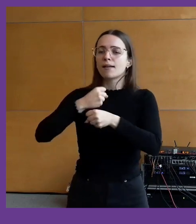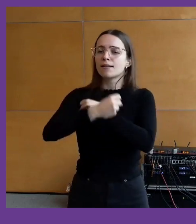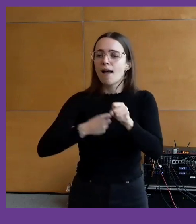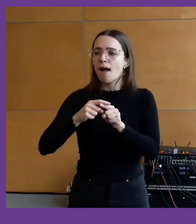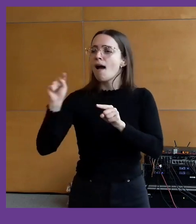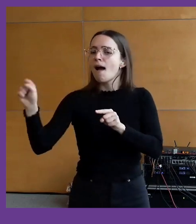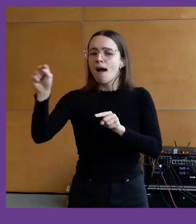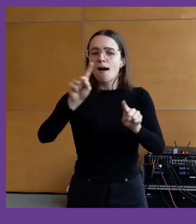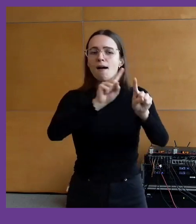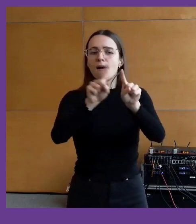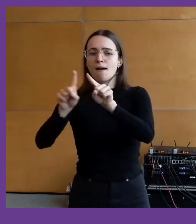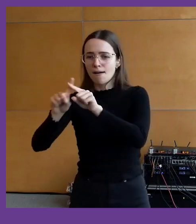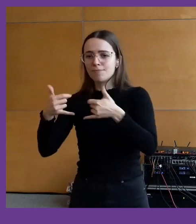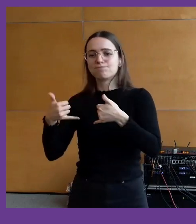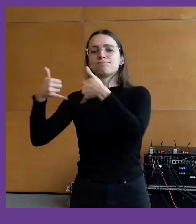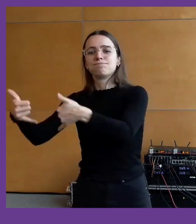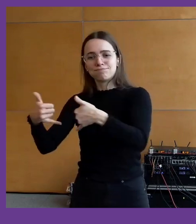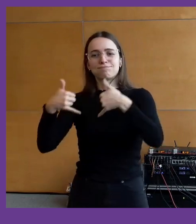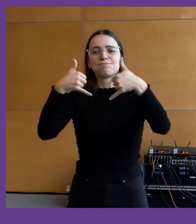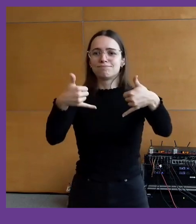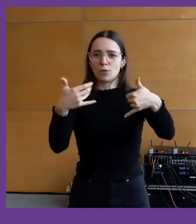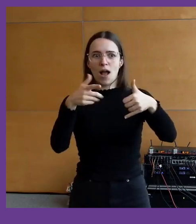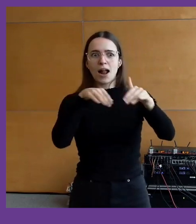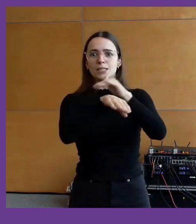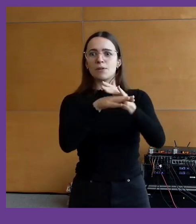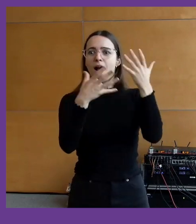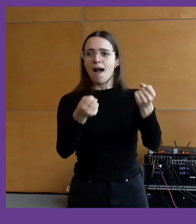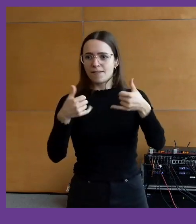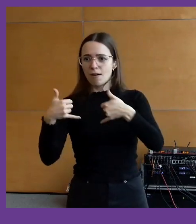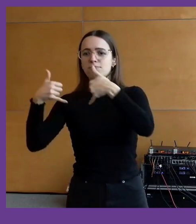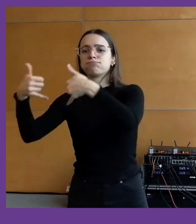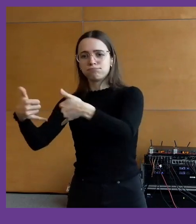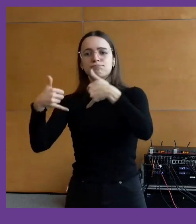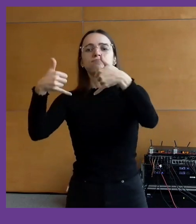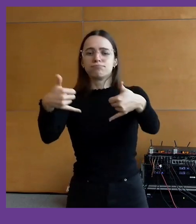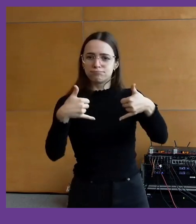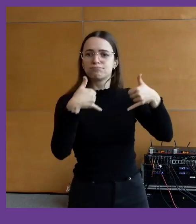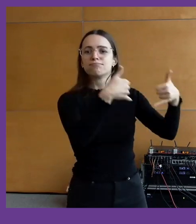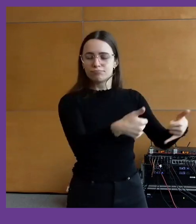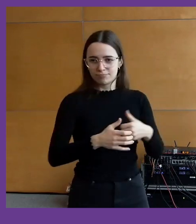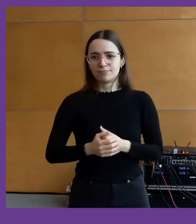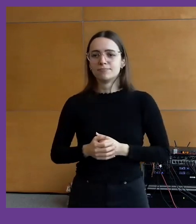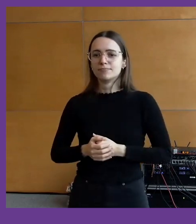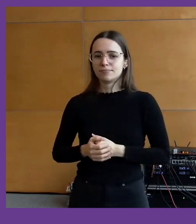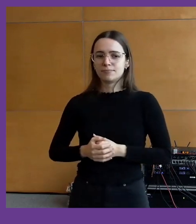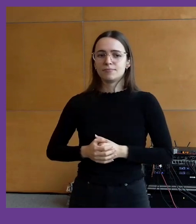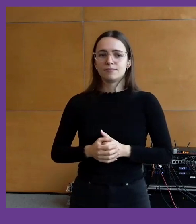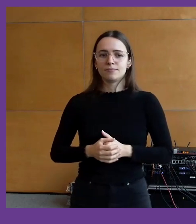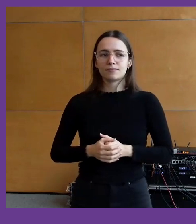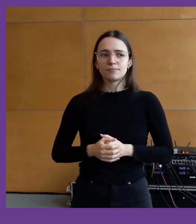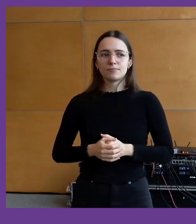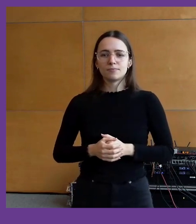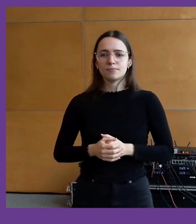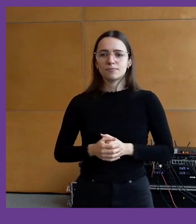accessibility. This year is an important year for accessibility, for